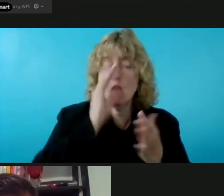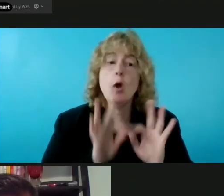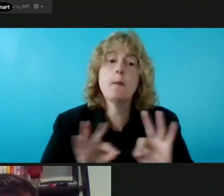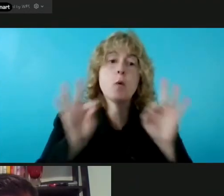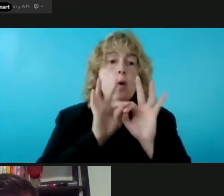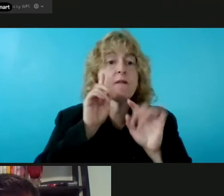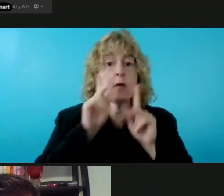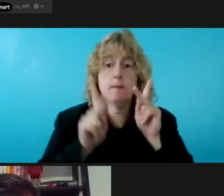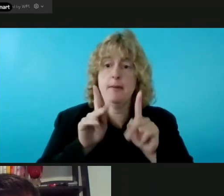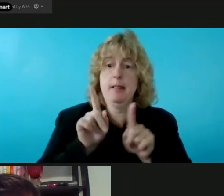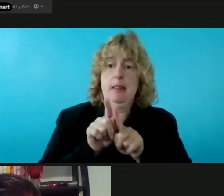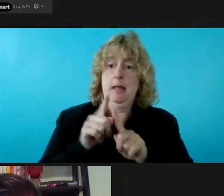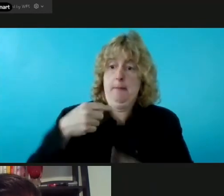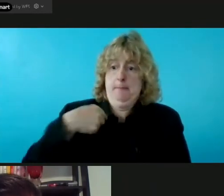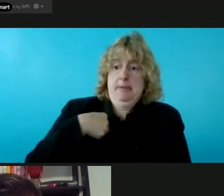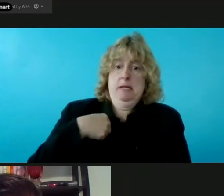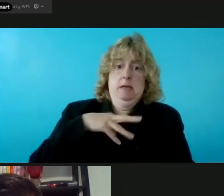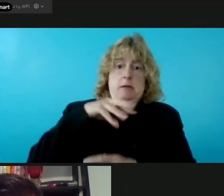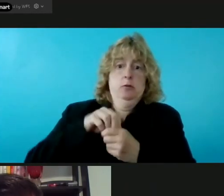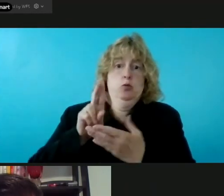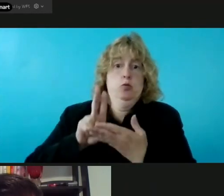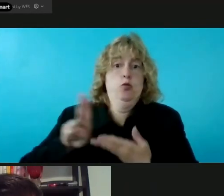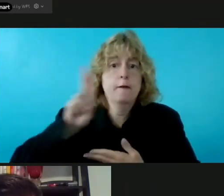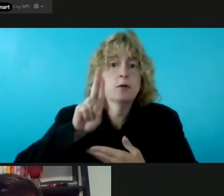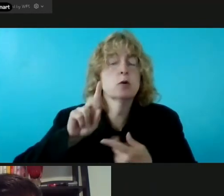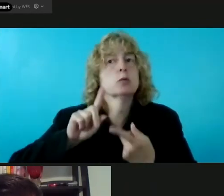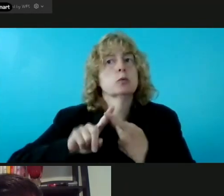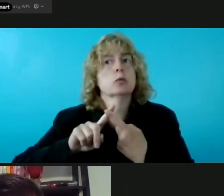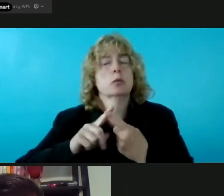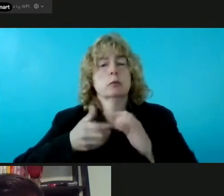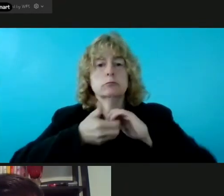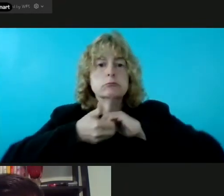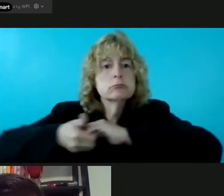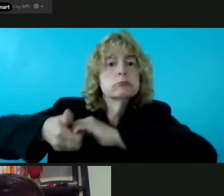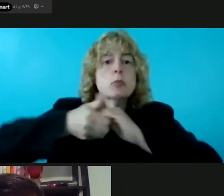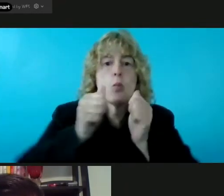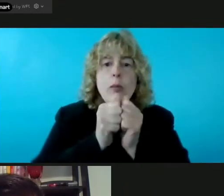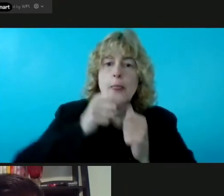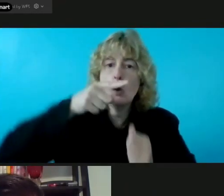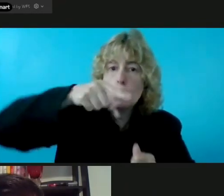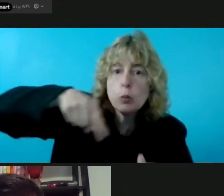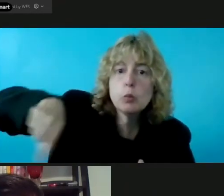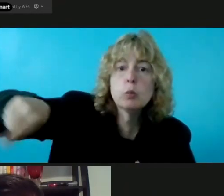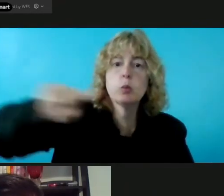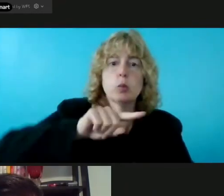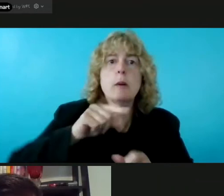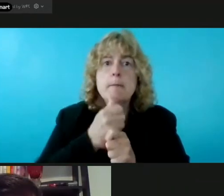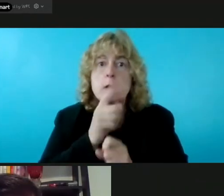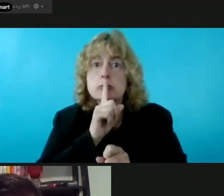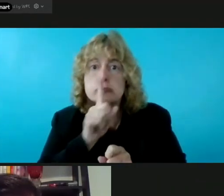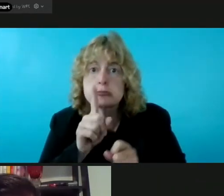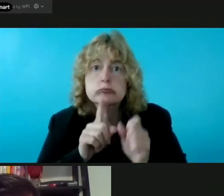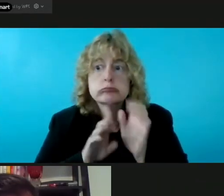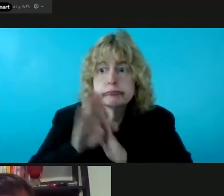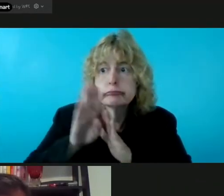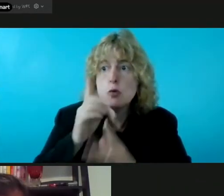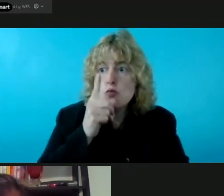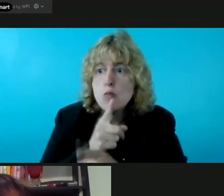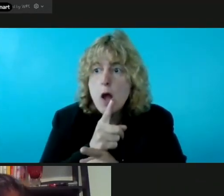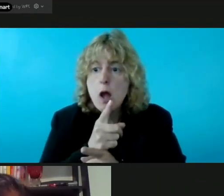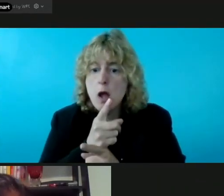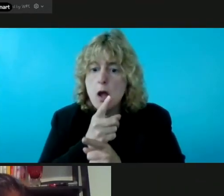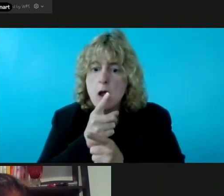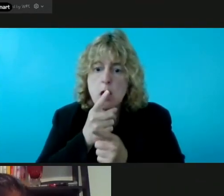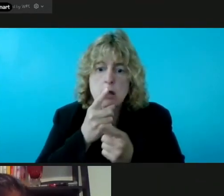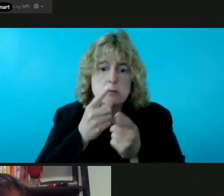like me in a university to partner with all of you in terms of making sure we develop the right materials and have the right message. So we